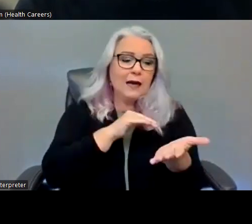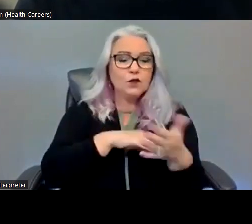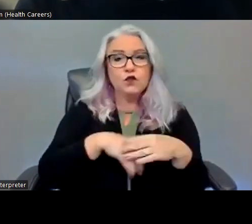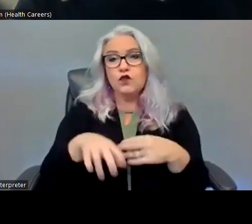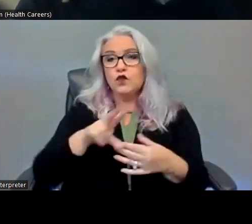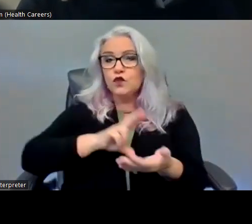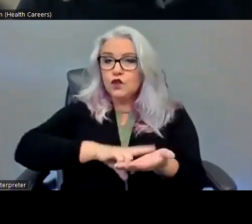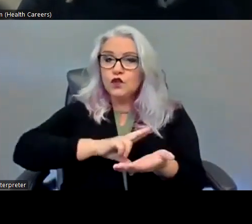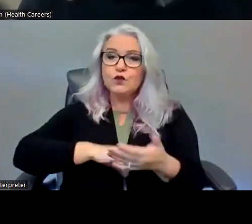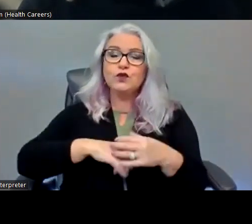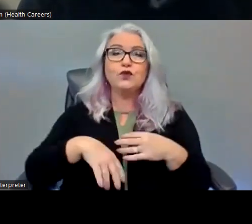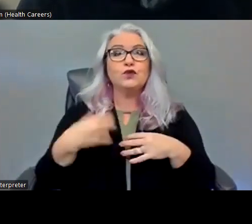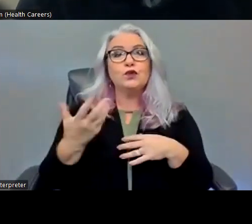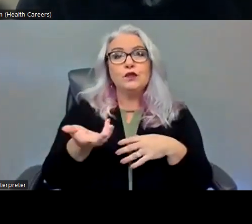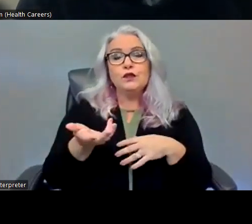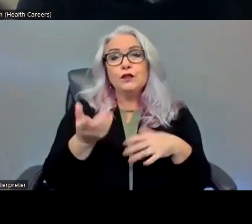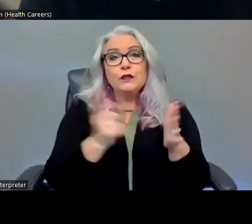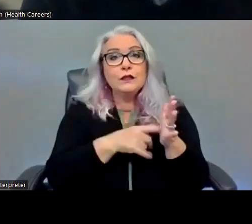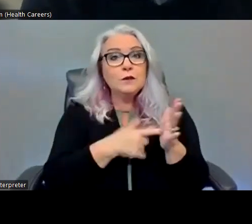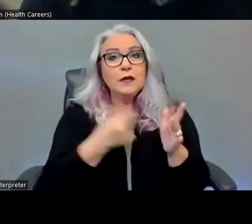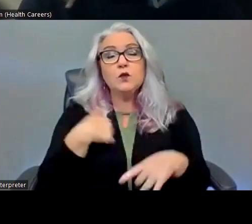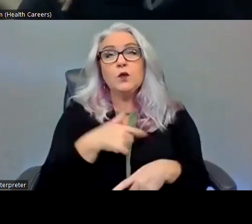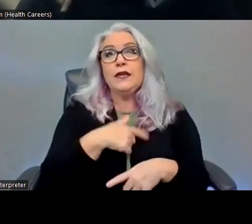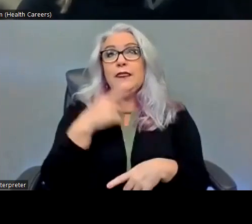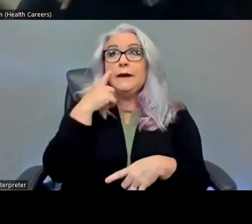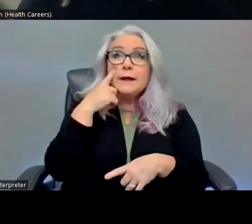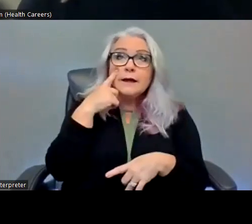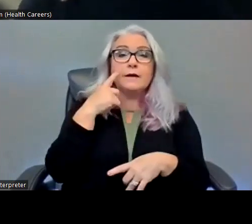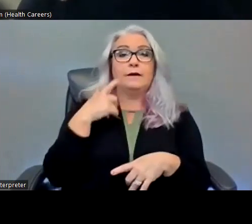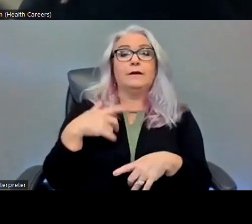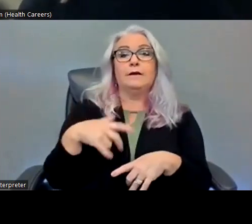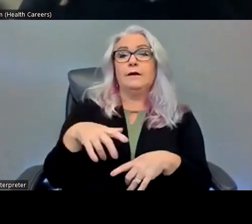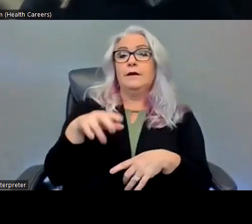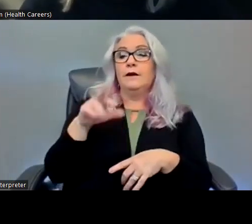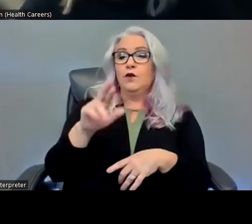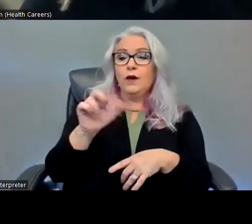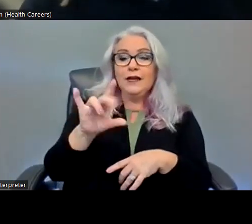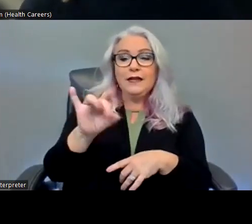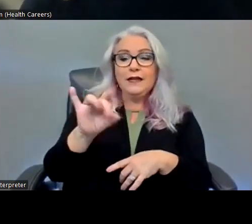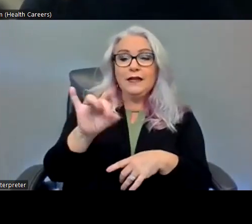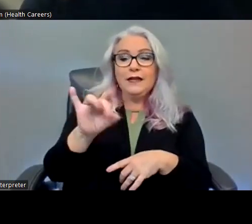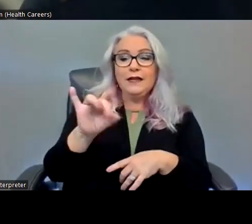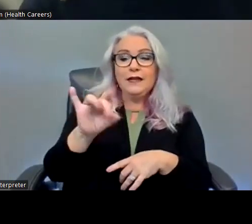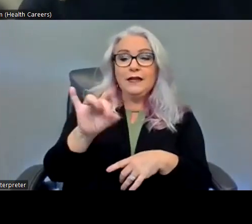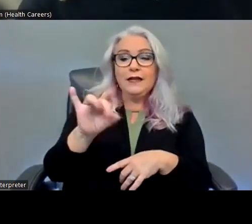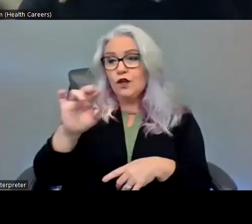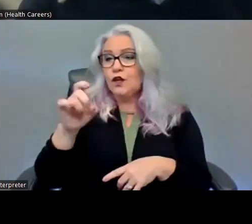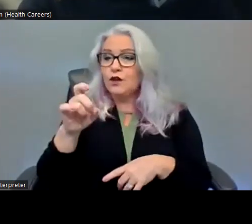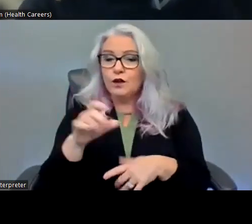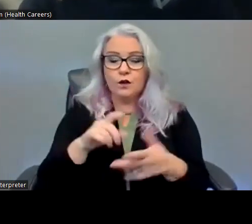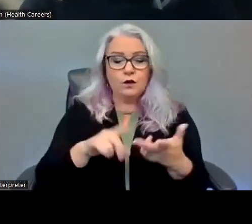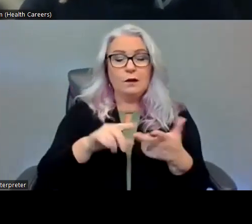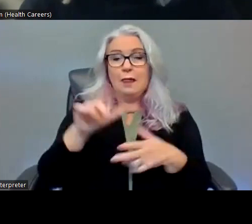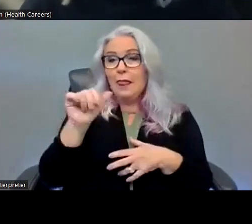nurses. Sometimes we think about radiography technicians or lab technicians,